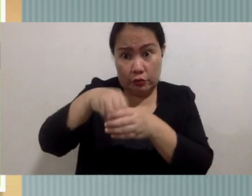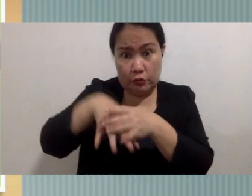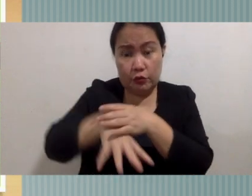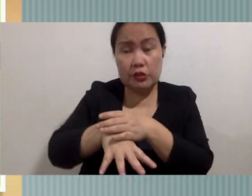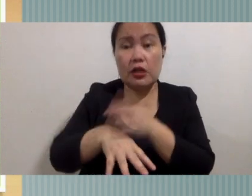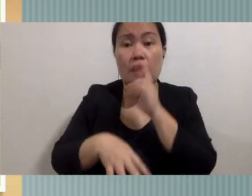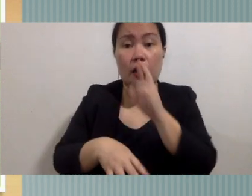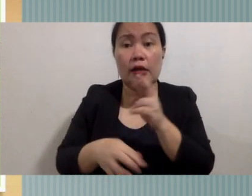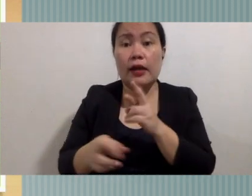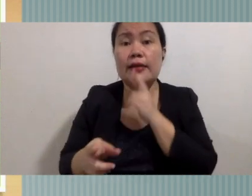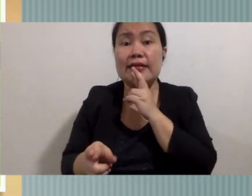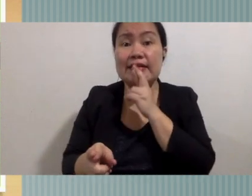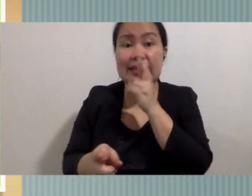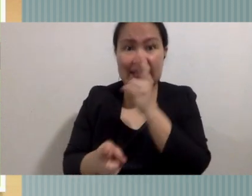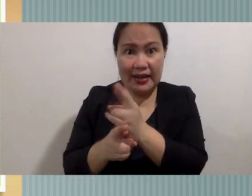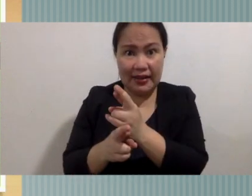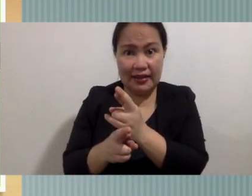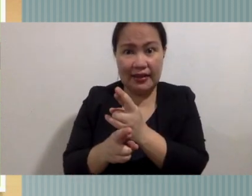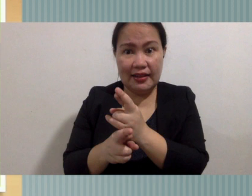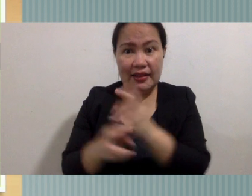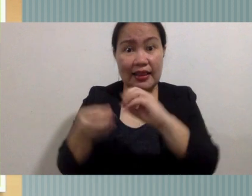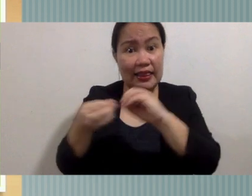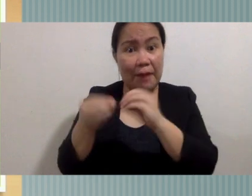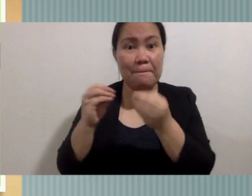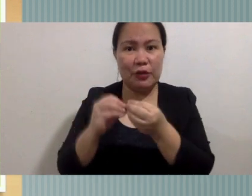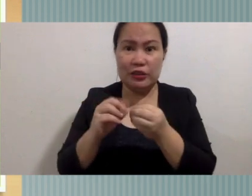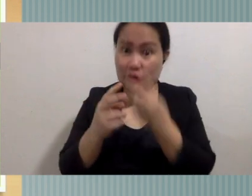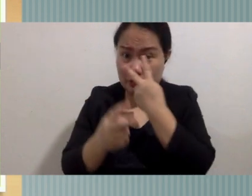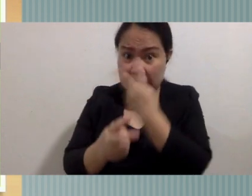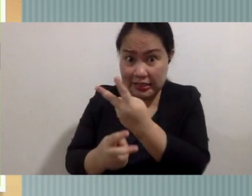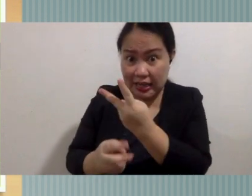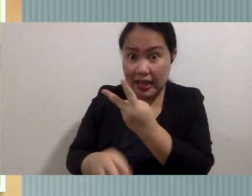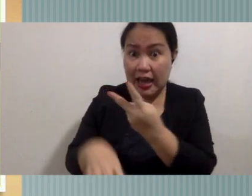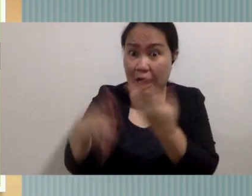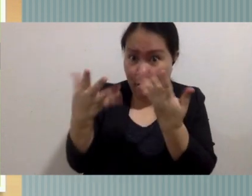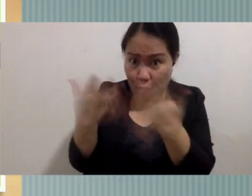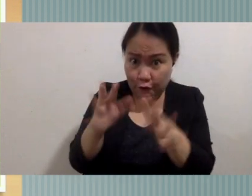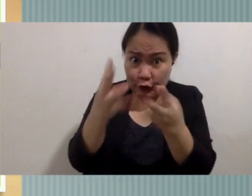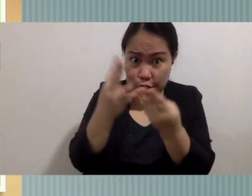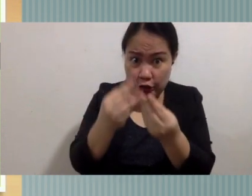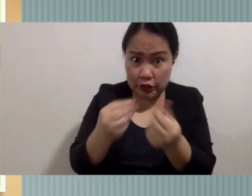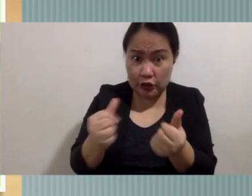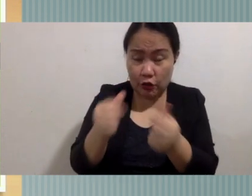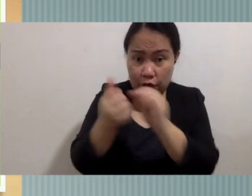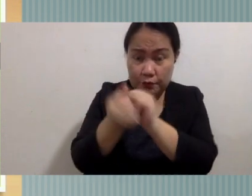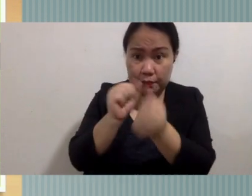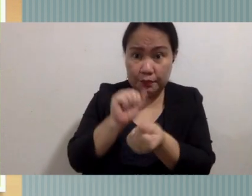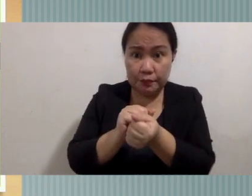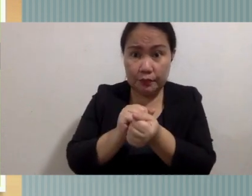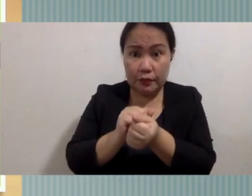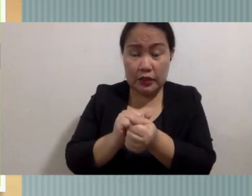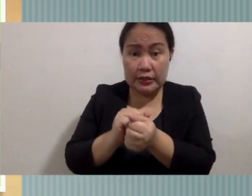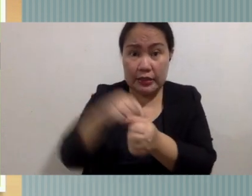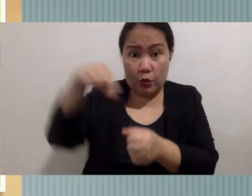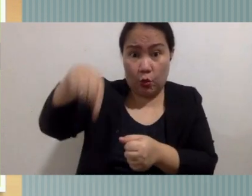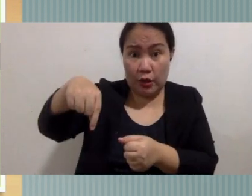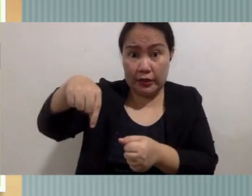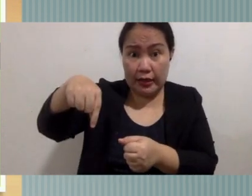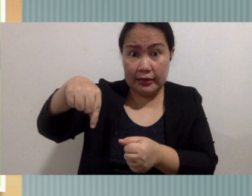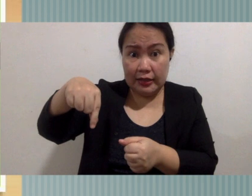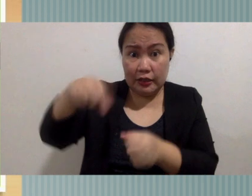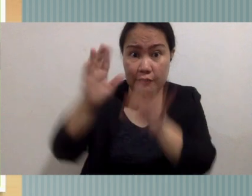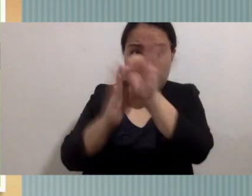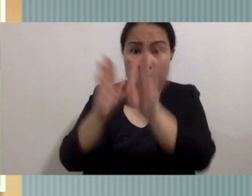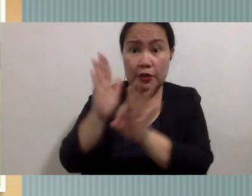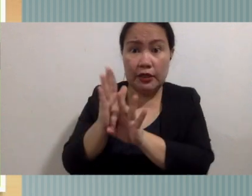nature of roots mo ay real numbers at equal sila. So, as you can see, after na i-substitute natin siya